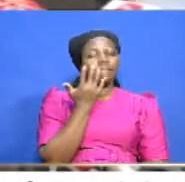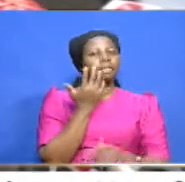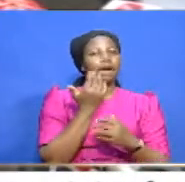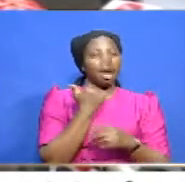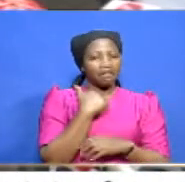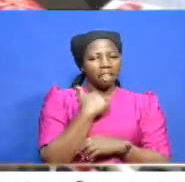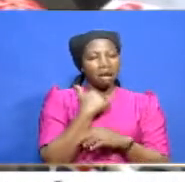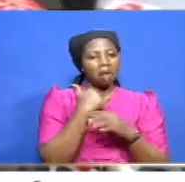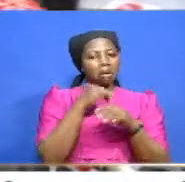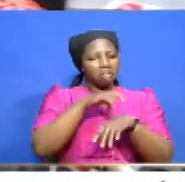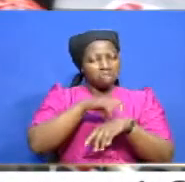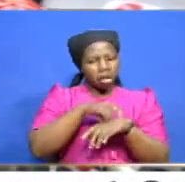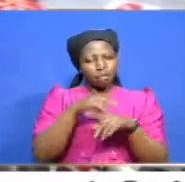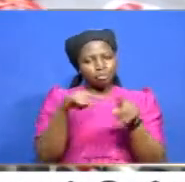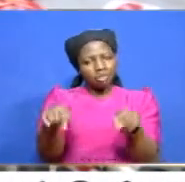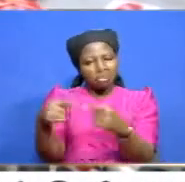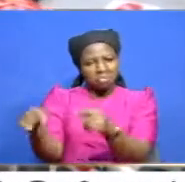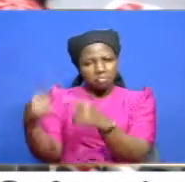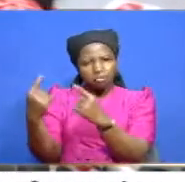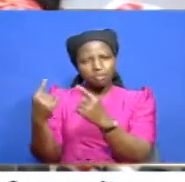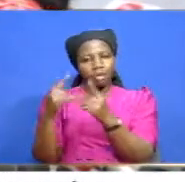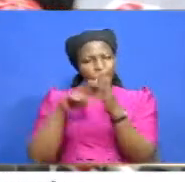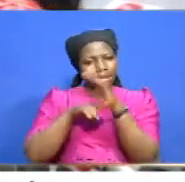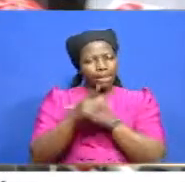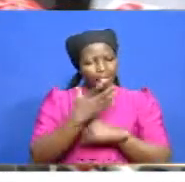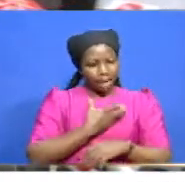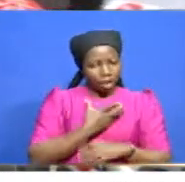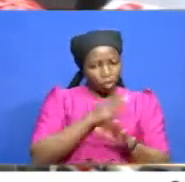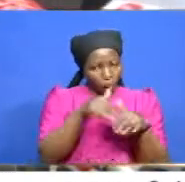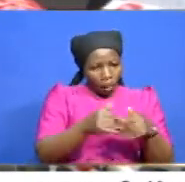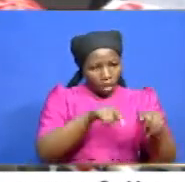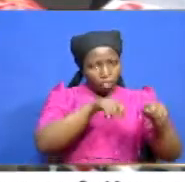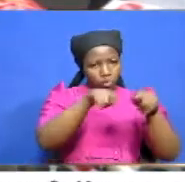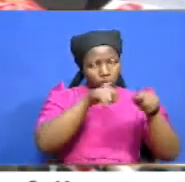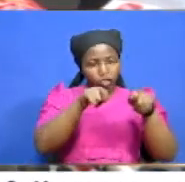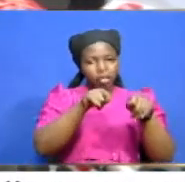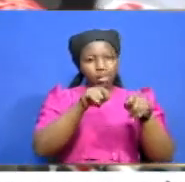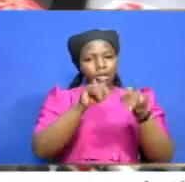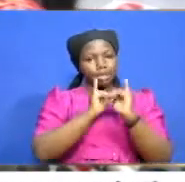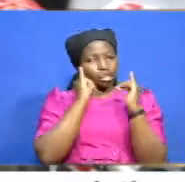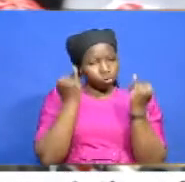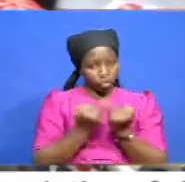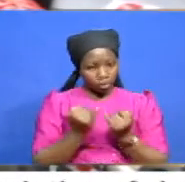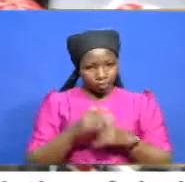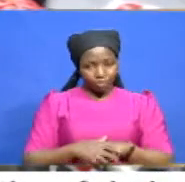councils or the regulatory body, the principal secretary is